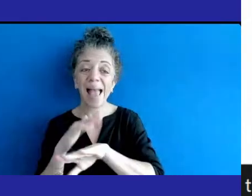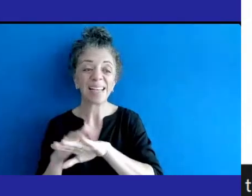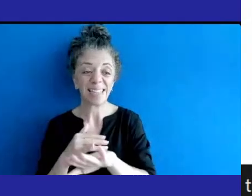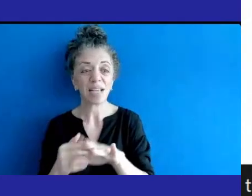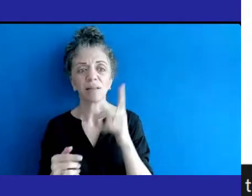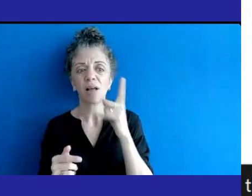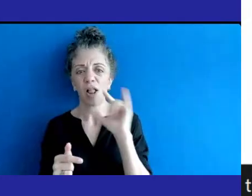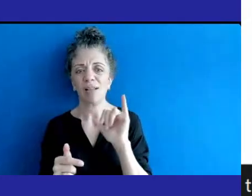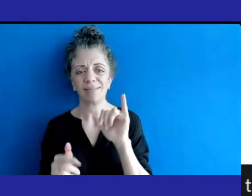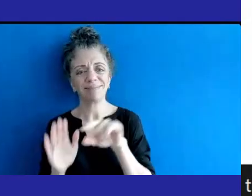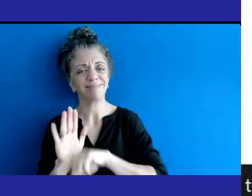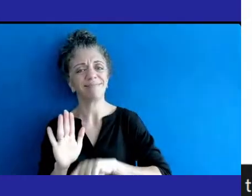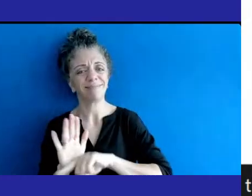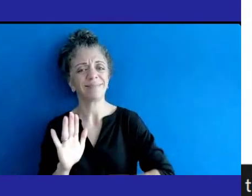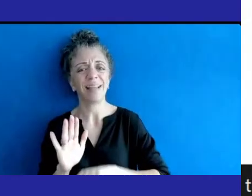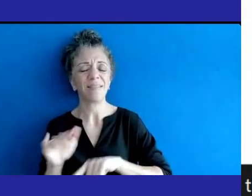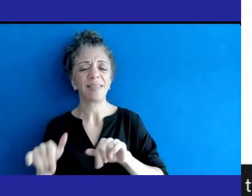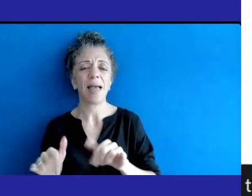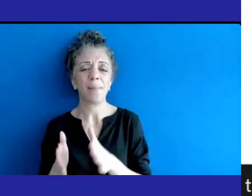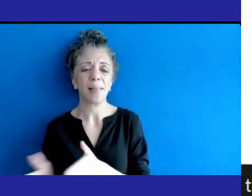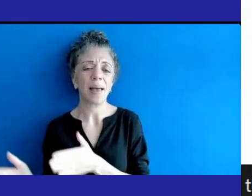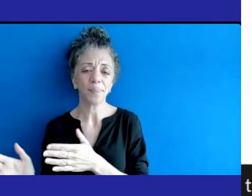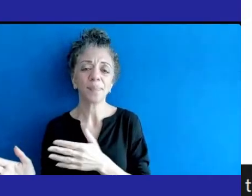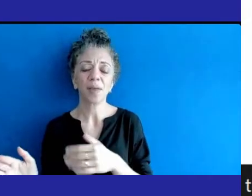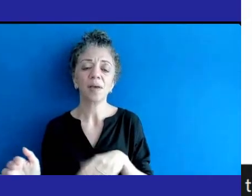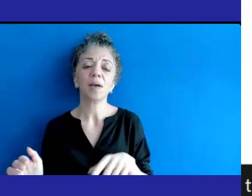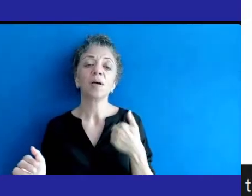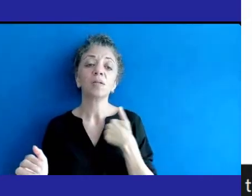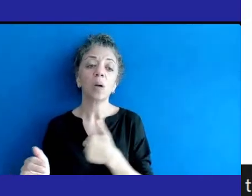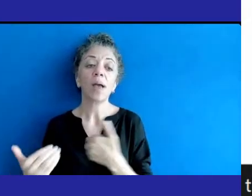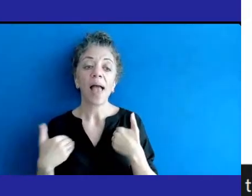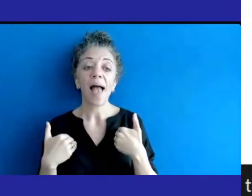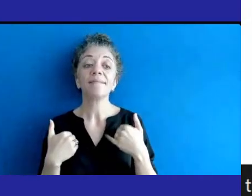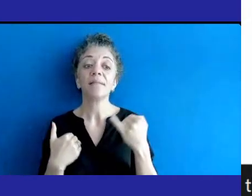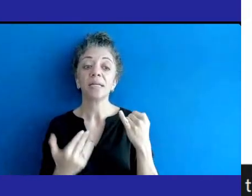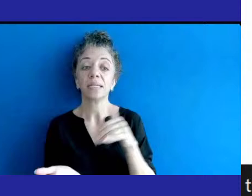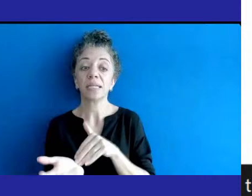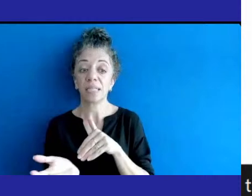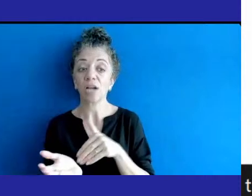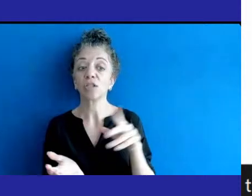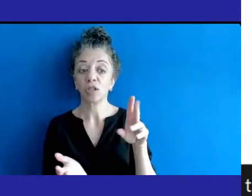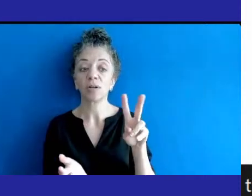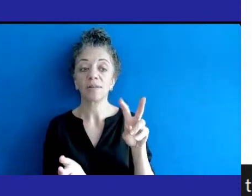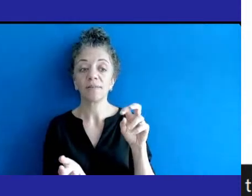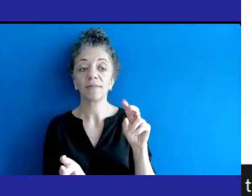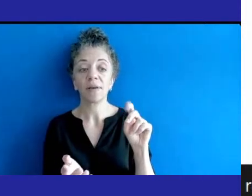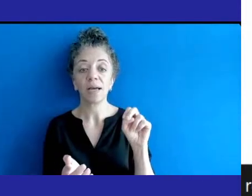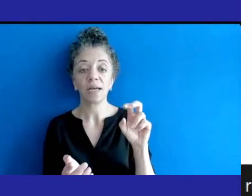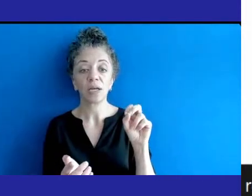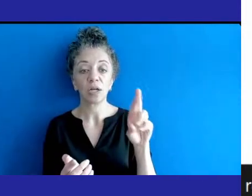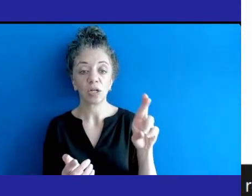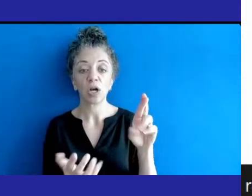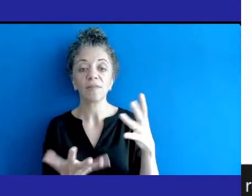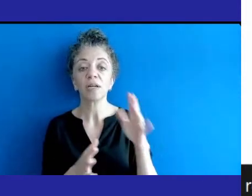we've partnered with Better Doctors, a vendor, to create a mechanism to send